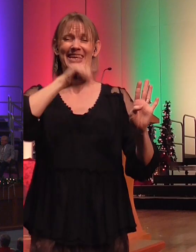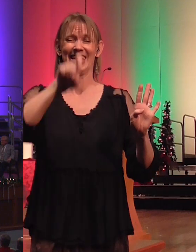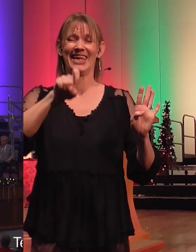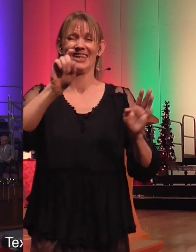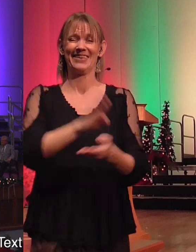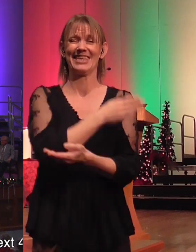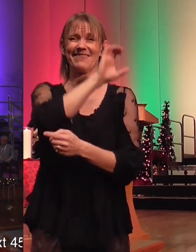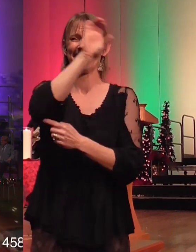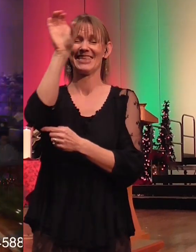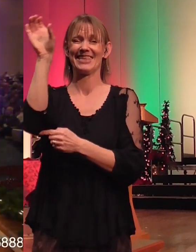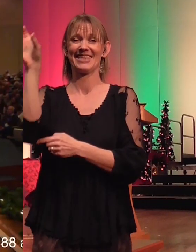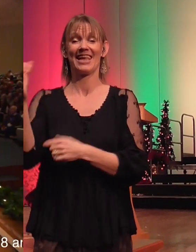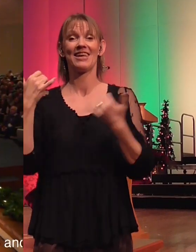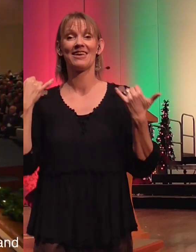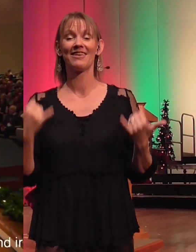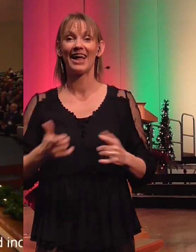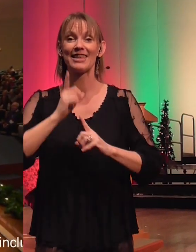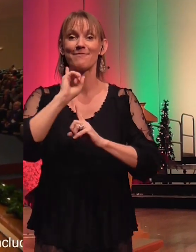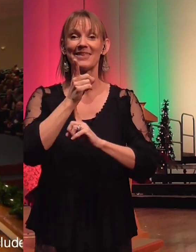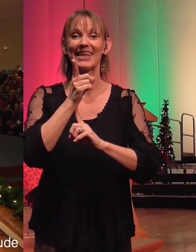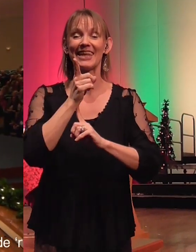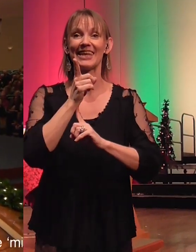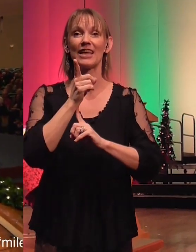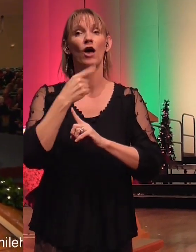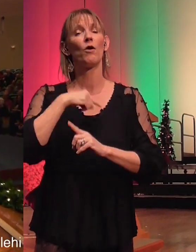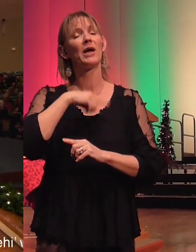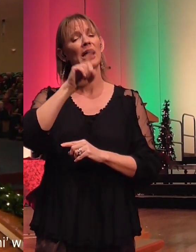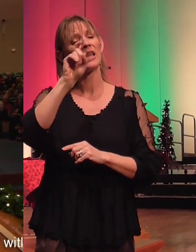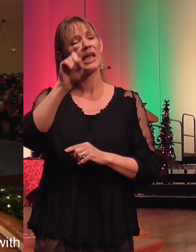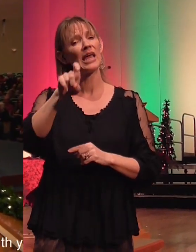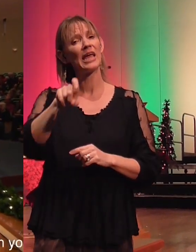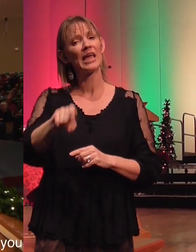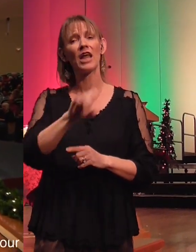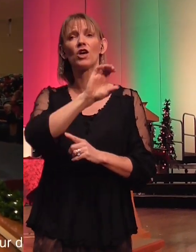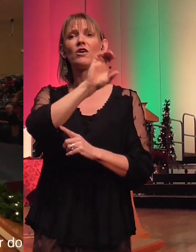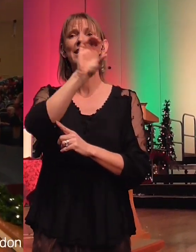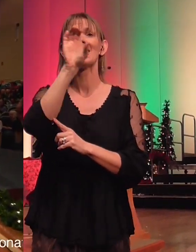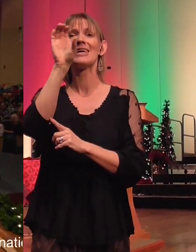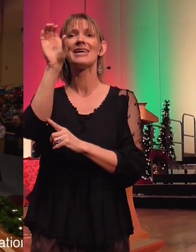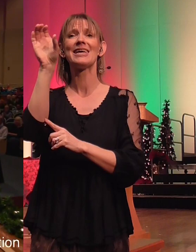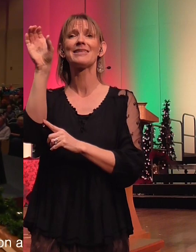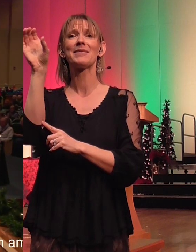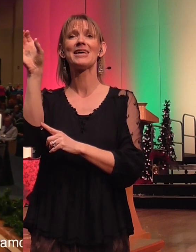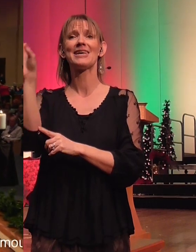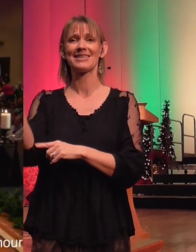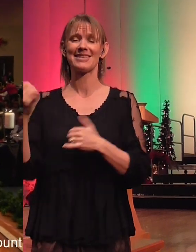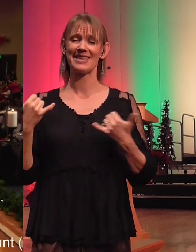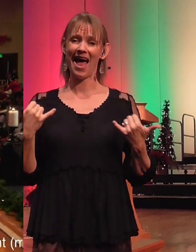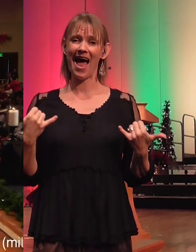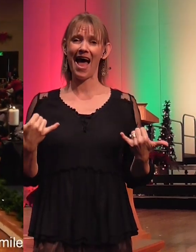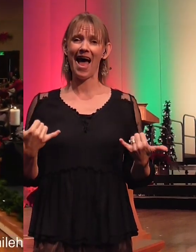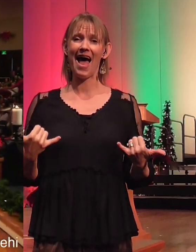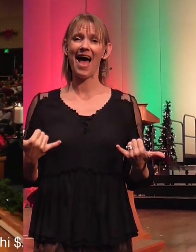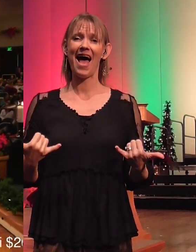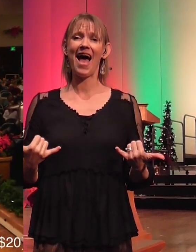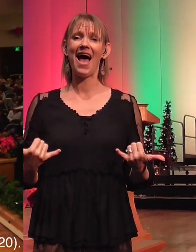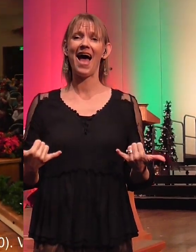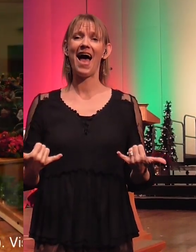a little Christmas right this very minute. We need a little Christmas